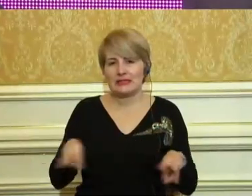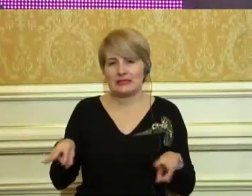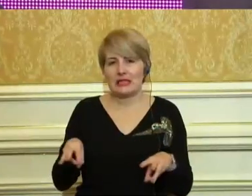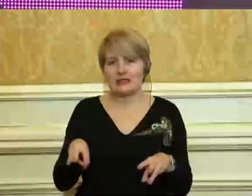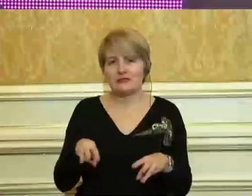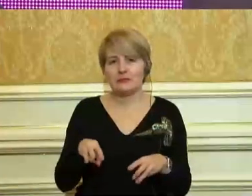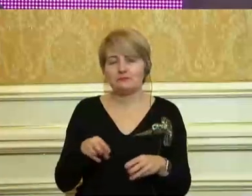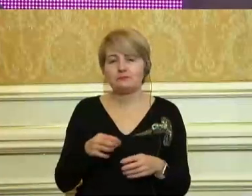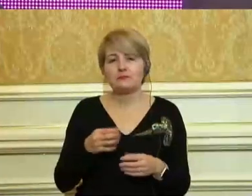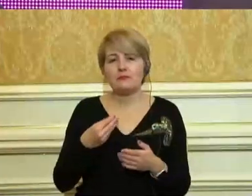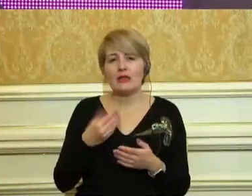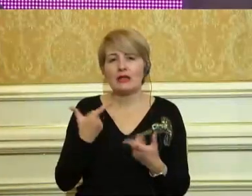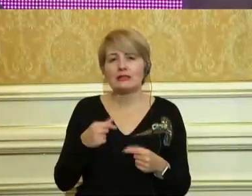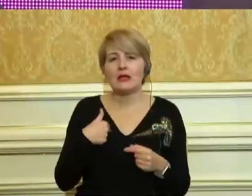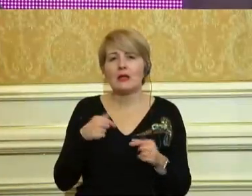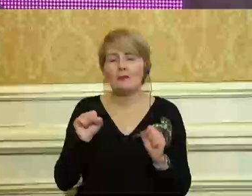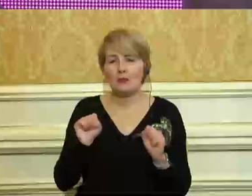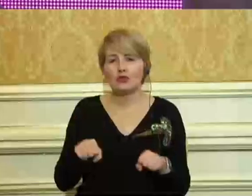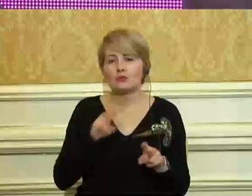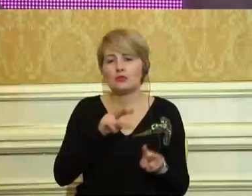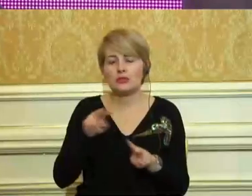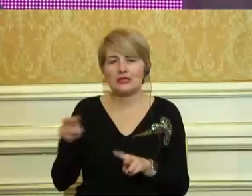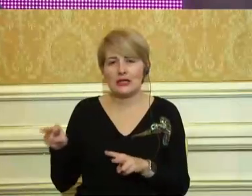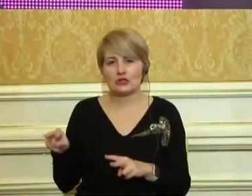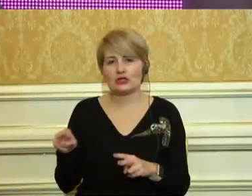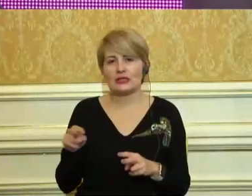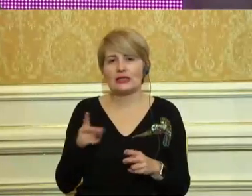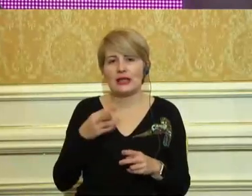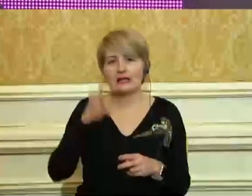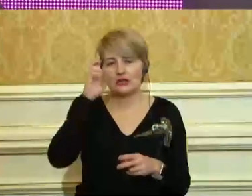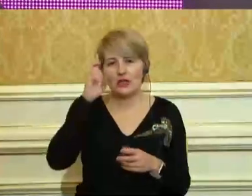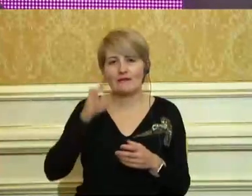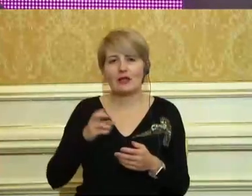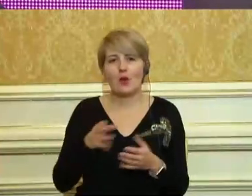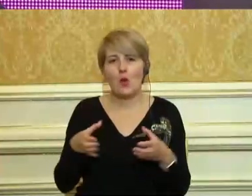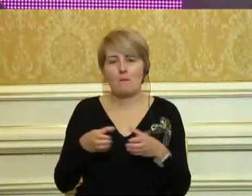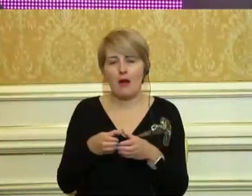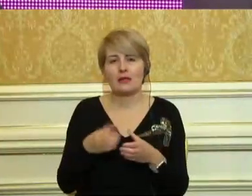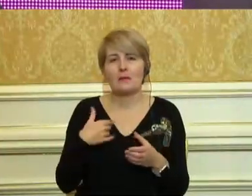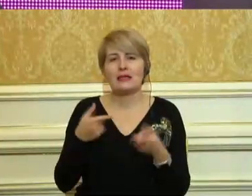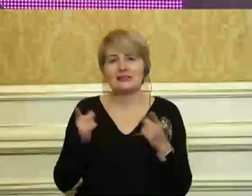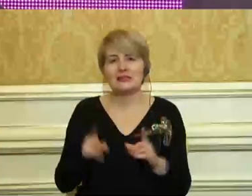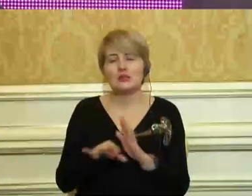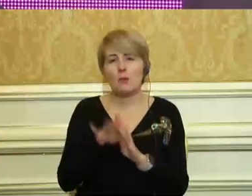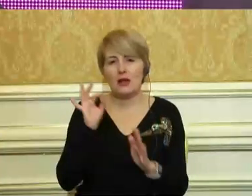position. And so a nominee committee, they were just trying to find